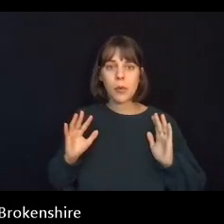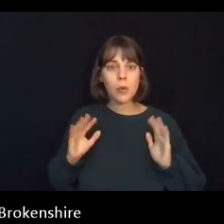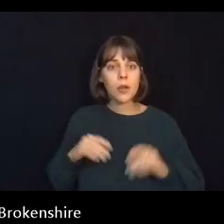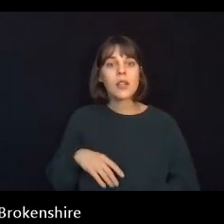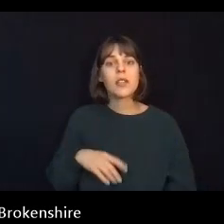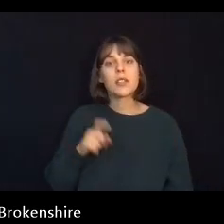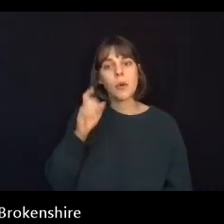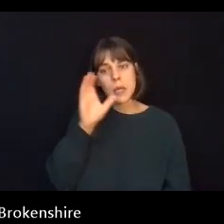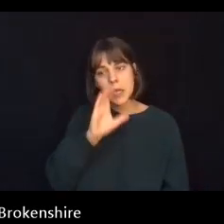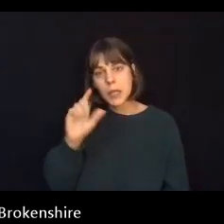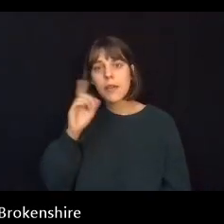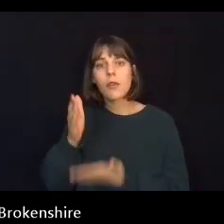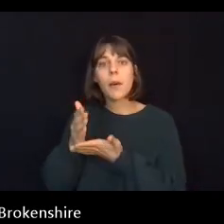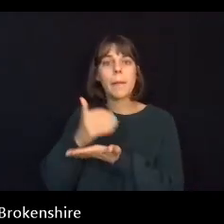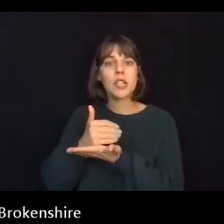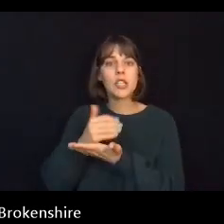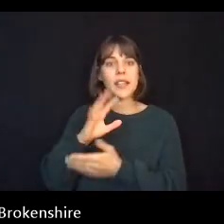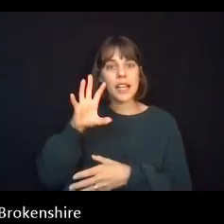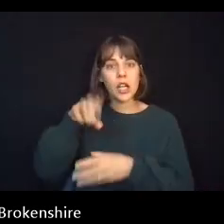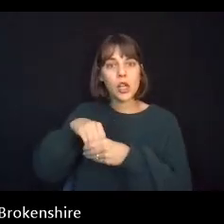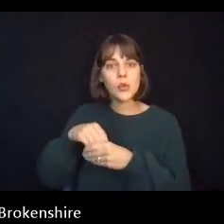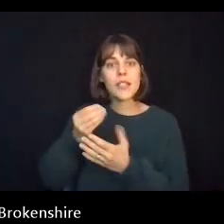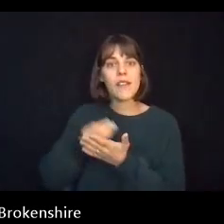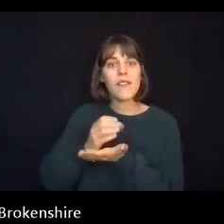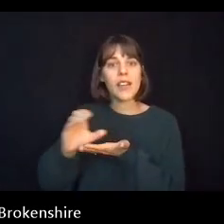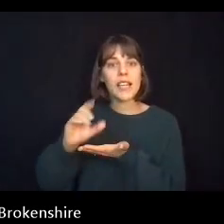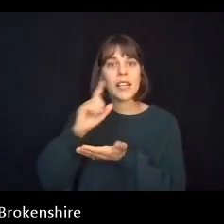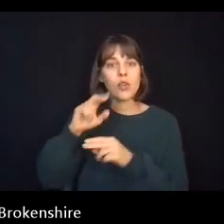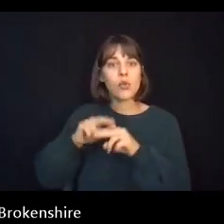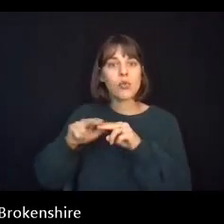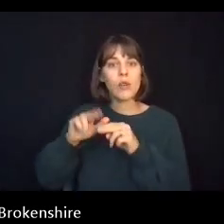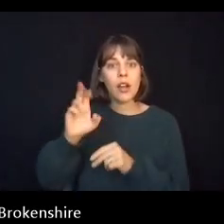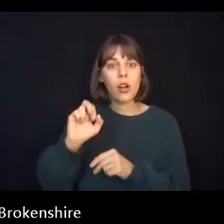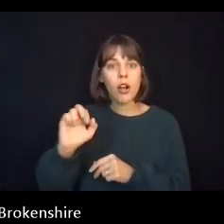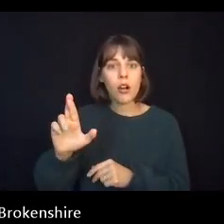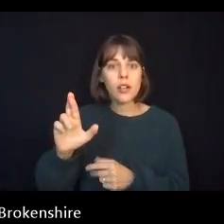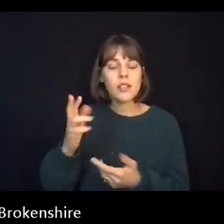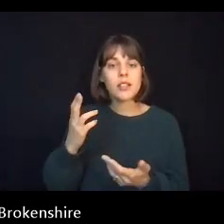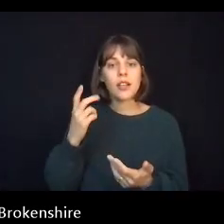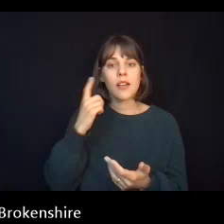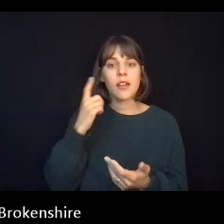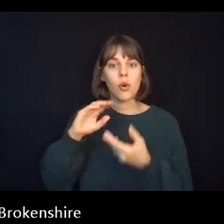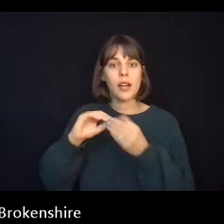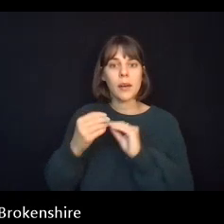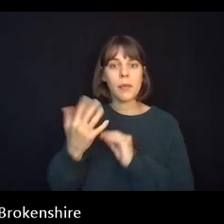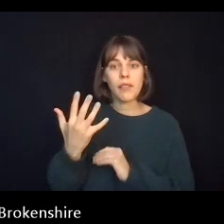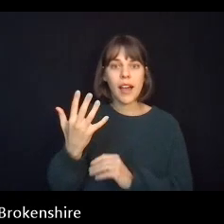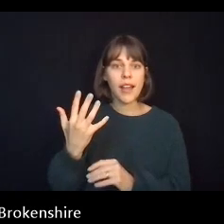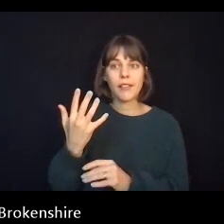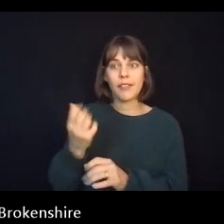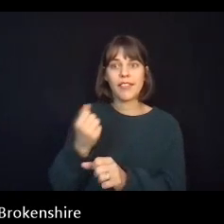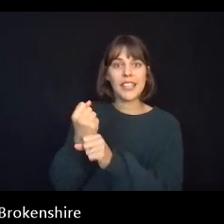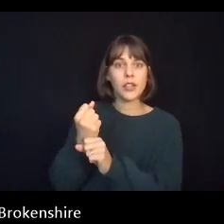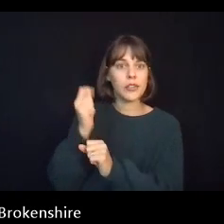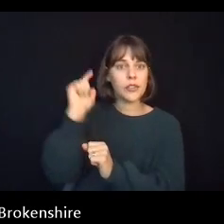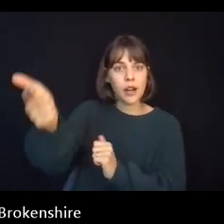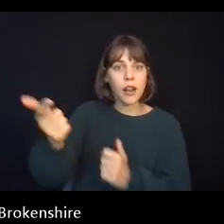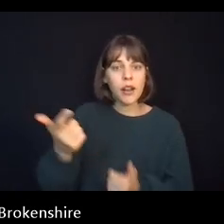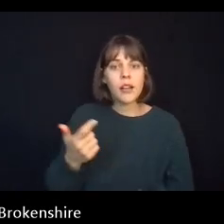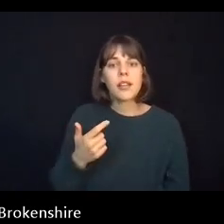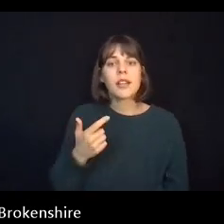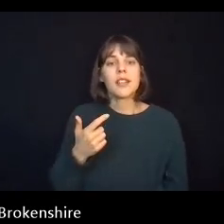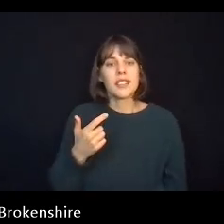that includes funding for rail cars in year number 5. It's going to be a big number. Look for a capital plan that includes replacing our Manchester